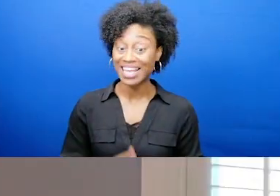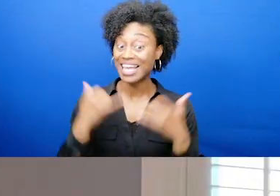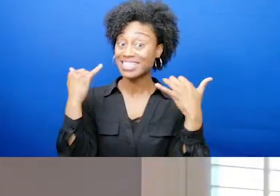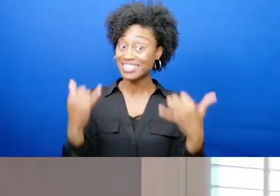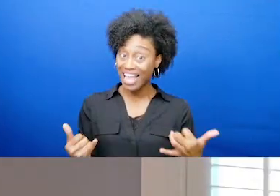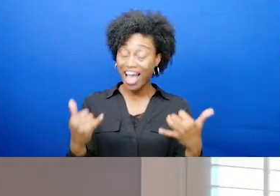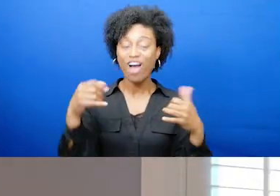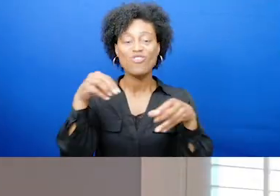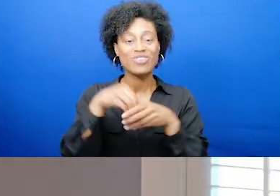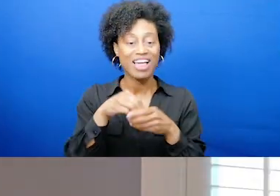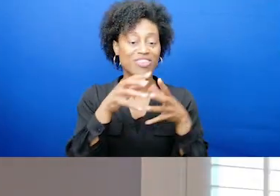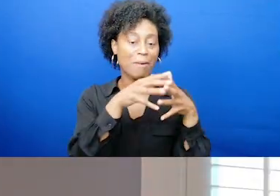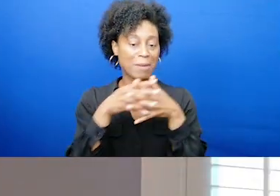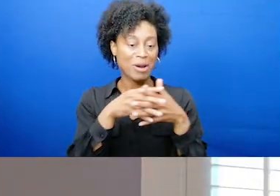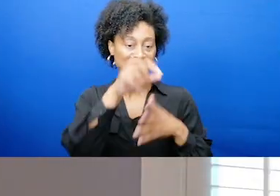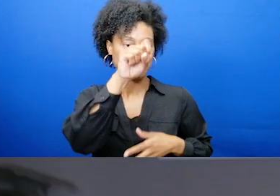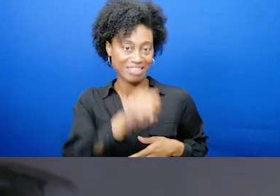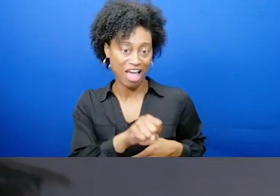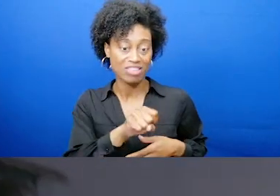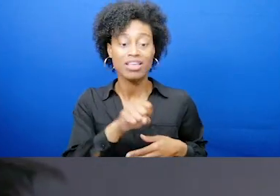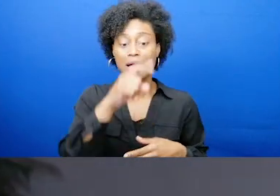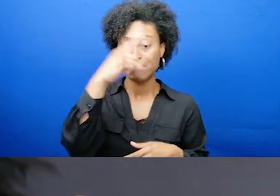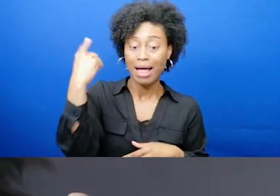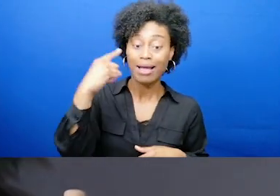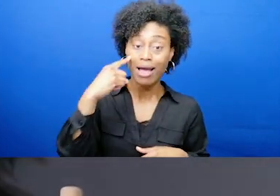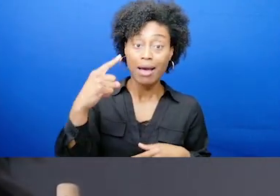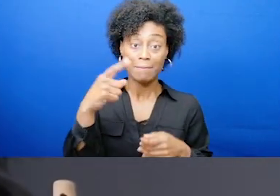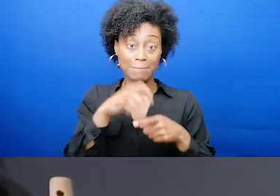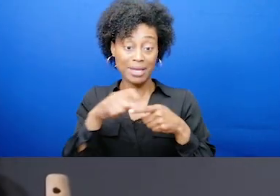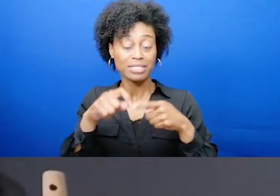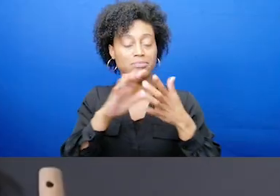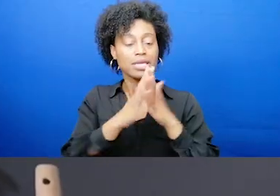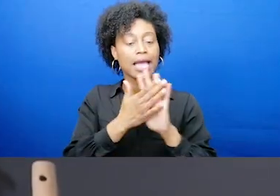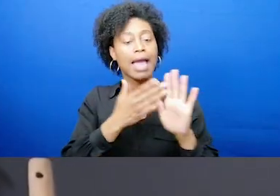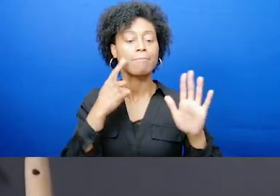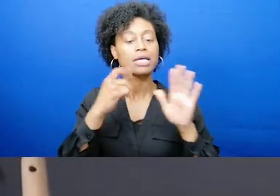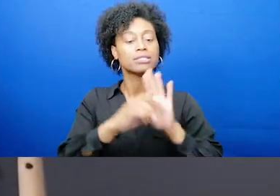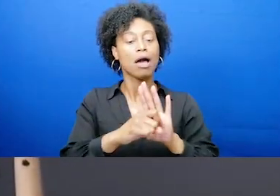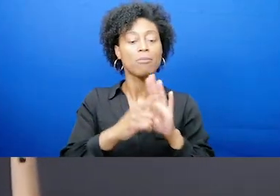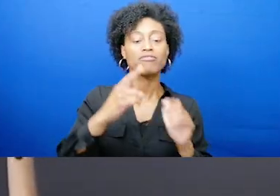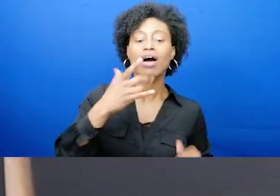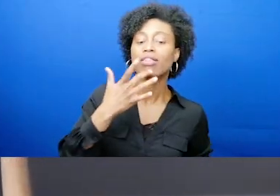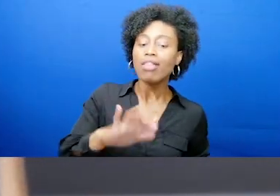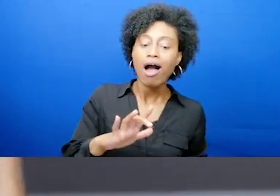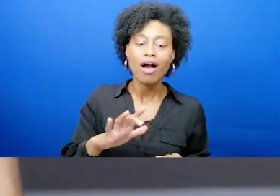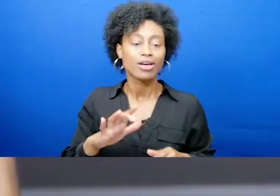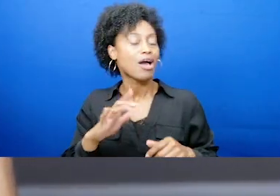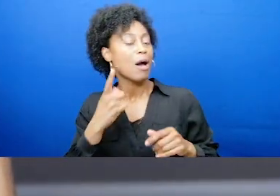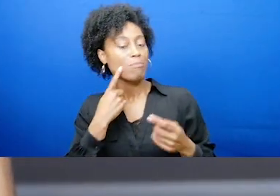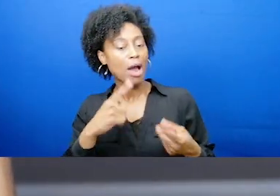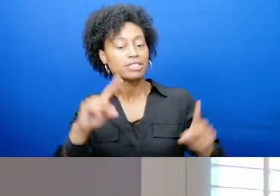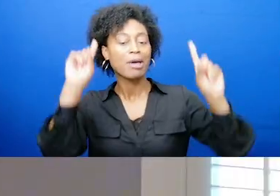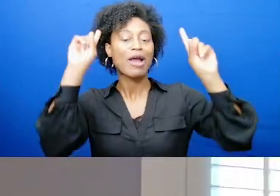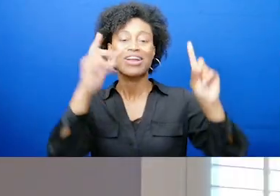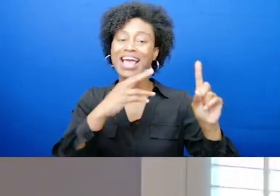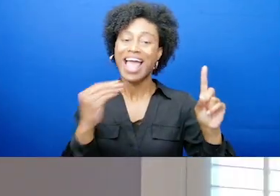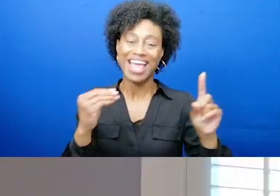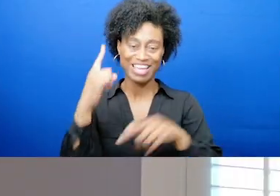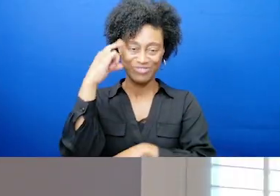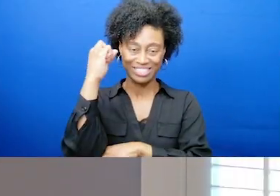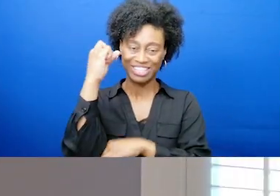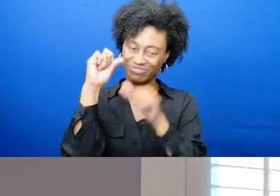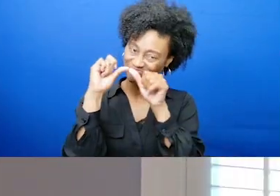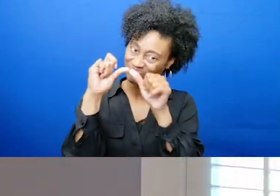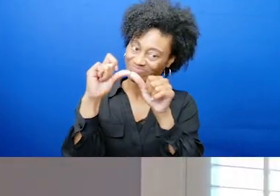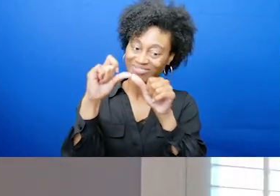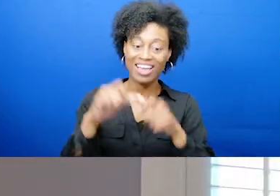Now we're traveling to the American South, where black-eyed peas became a symbol of luck, prosperity, and pure resilience. For many of